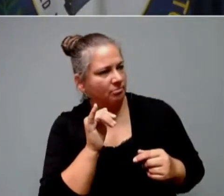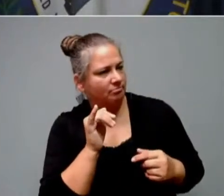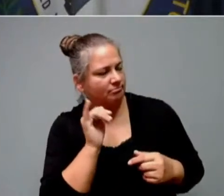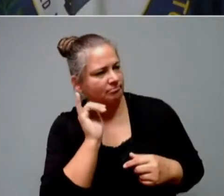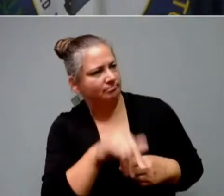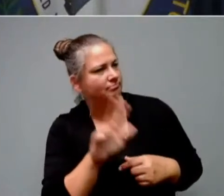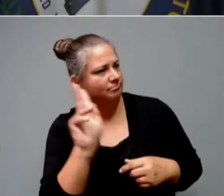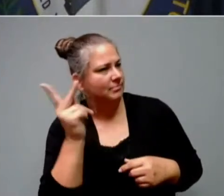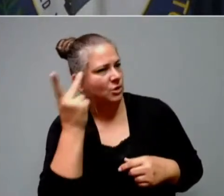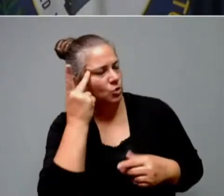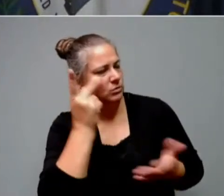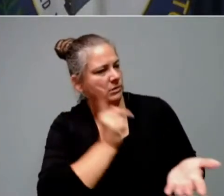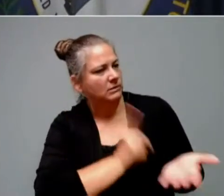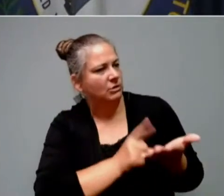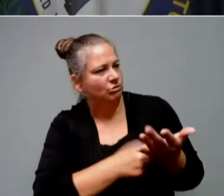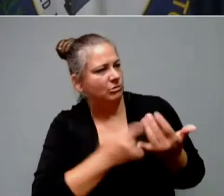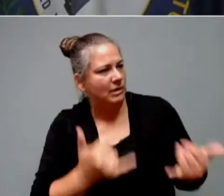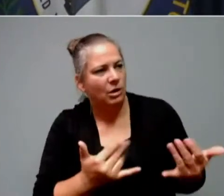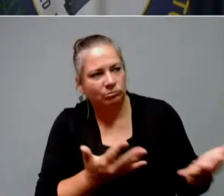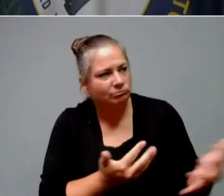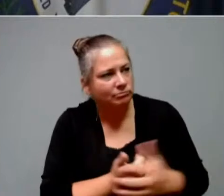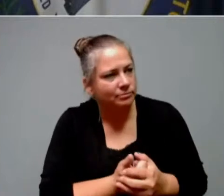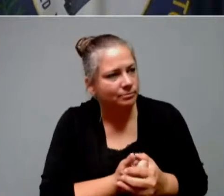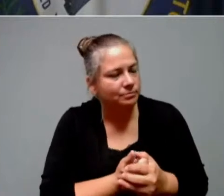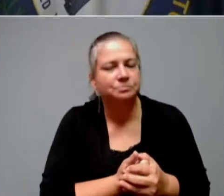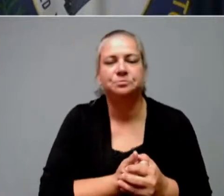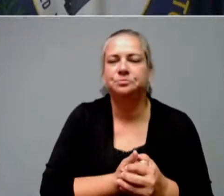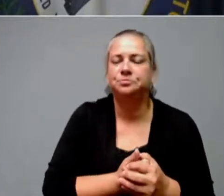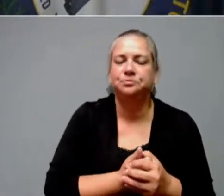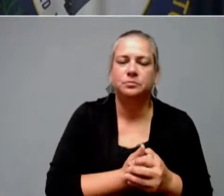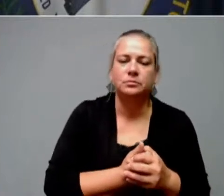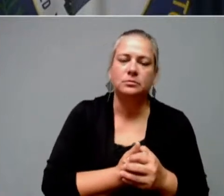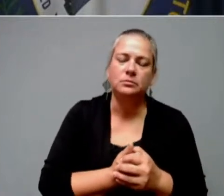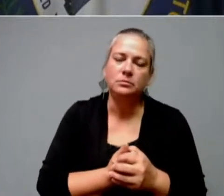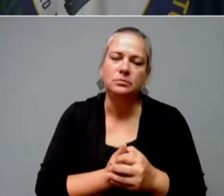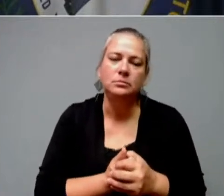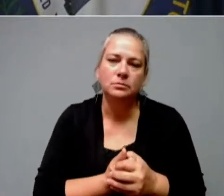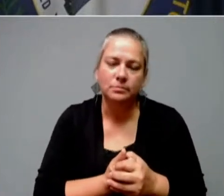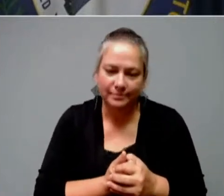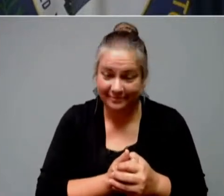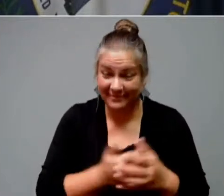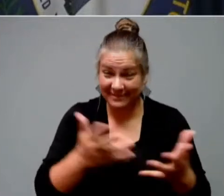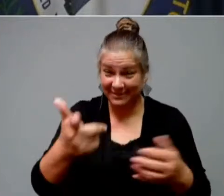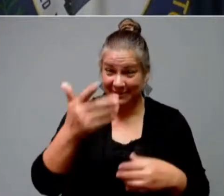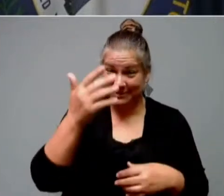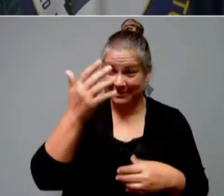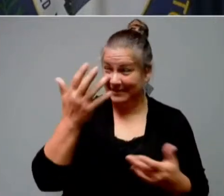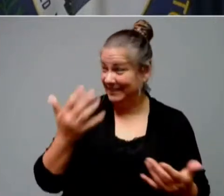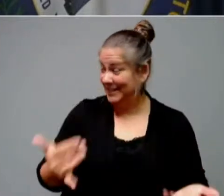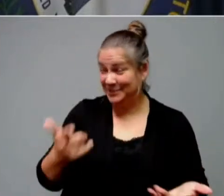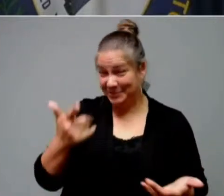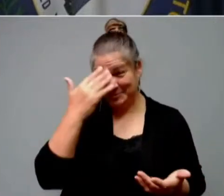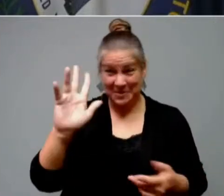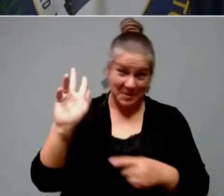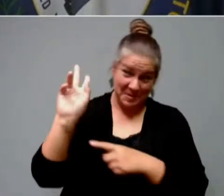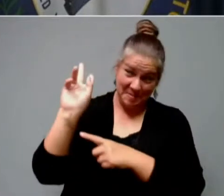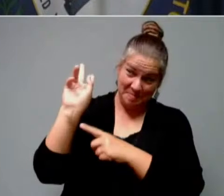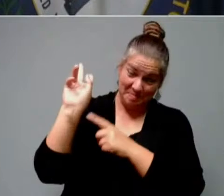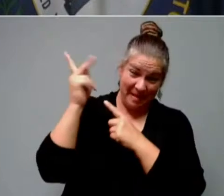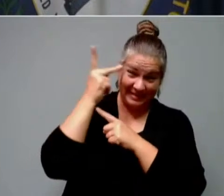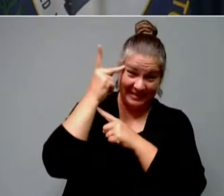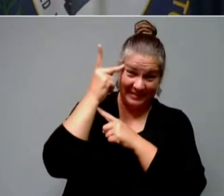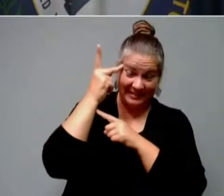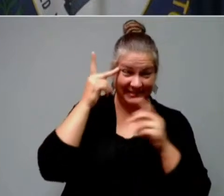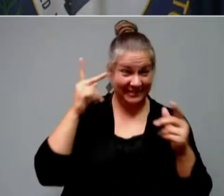political discussion that's going on right now? Well, this is what happens when politics runs over public health or